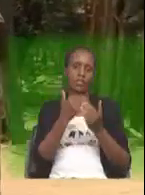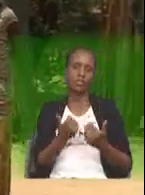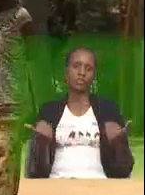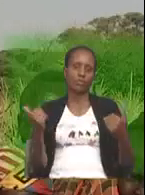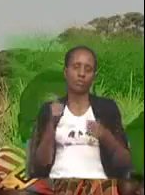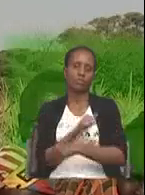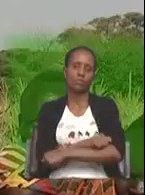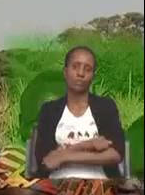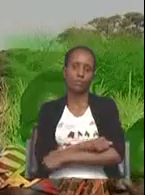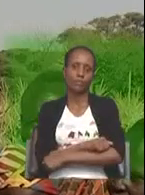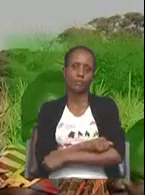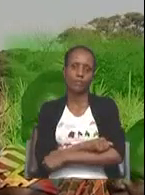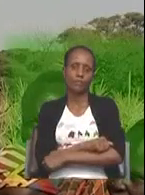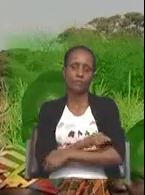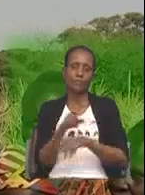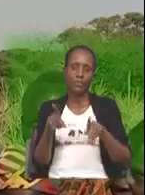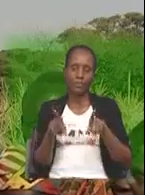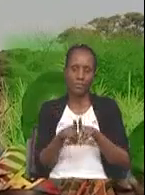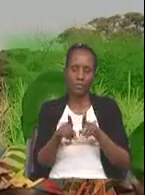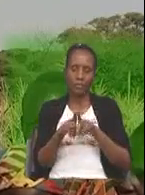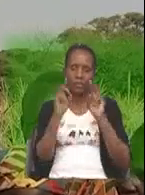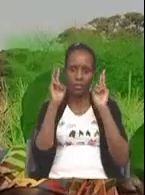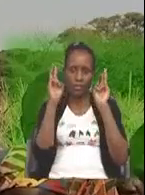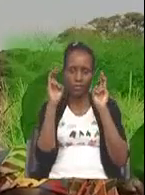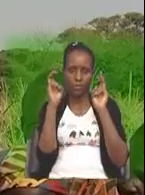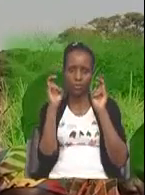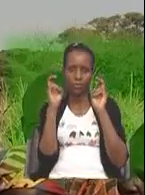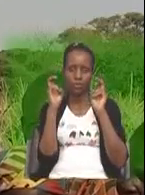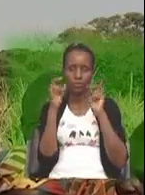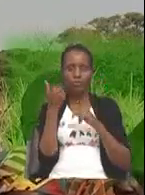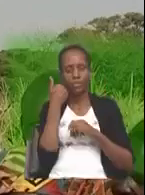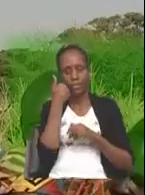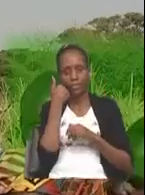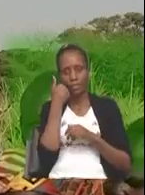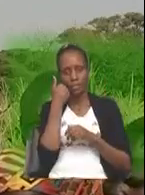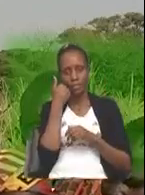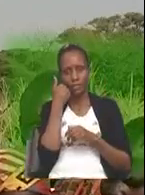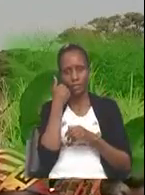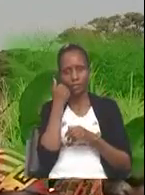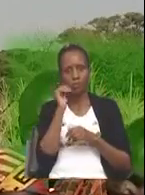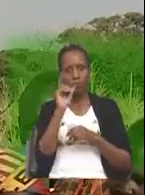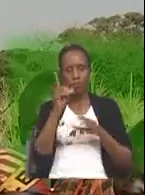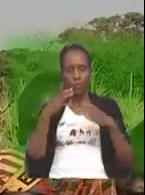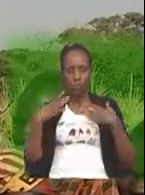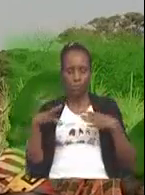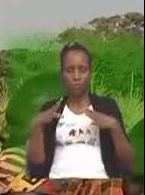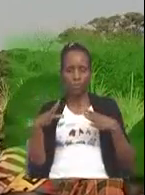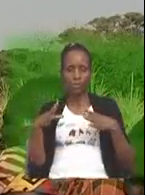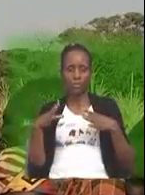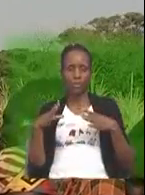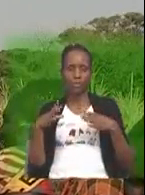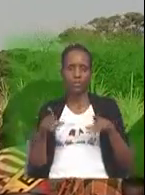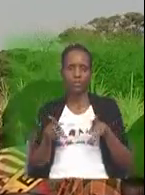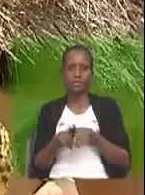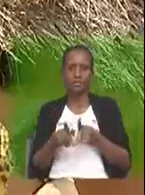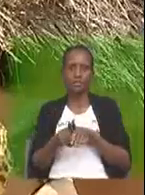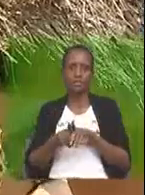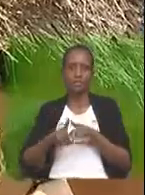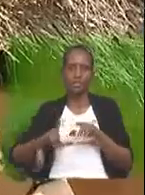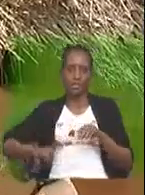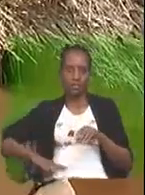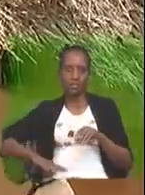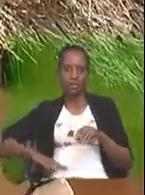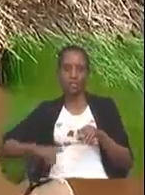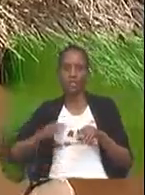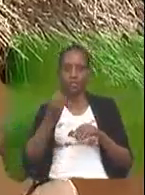children in school. Also, the issue of diseases. You know, when people are satisfied, the issue of disease also comes